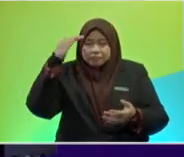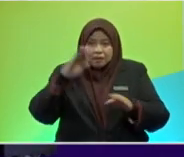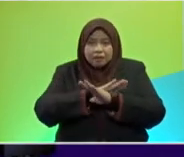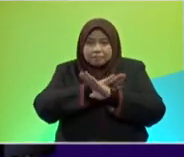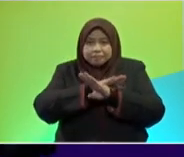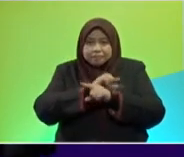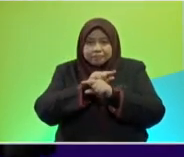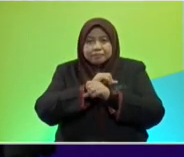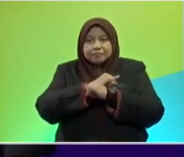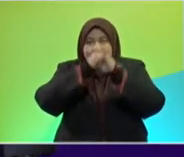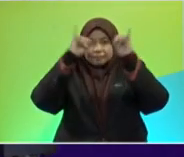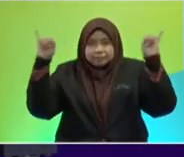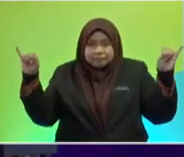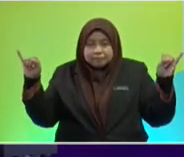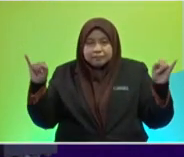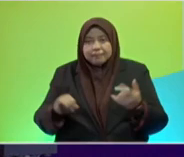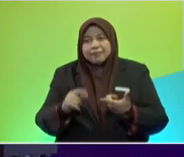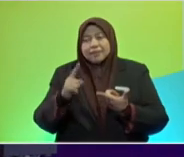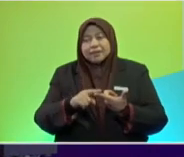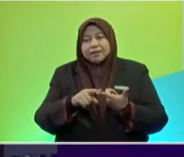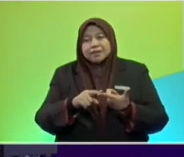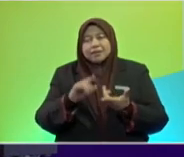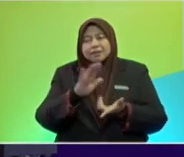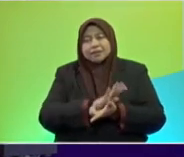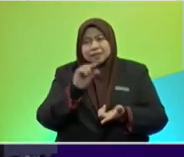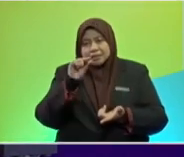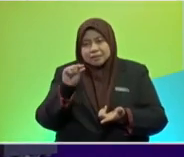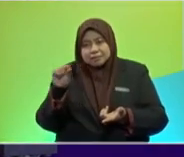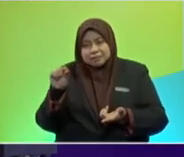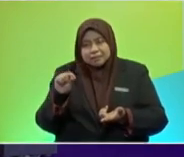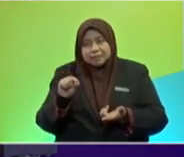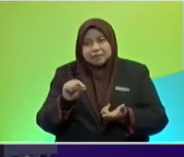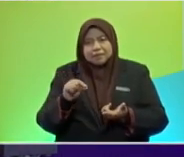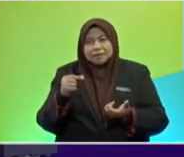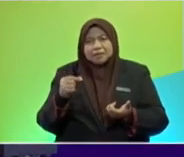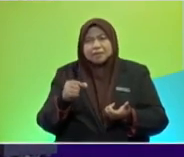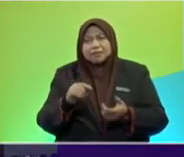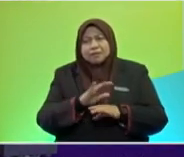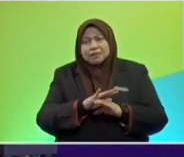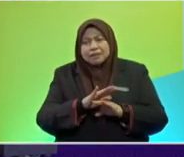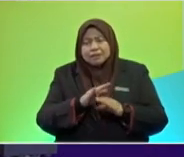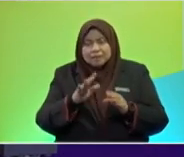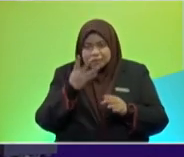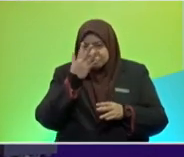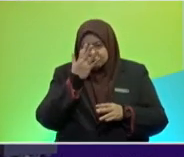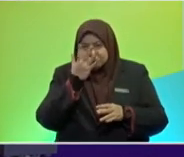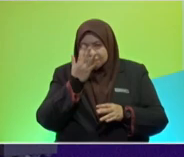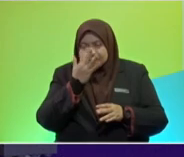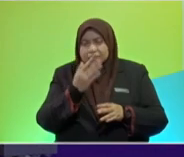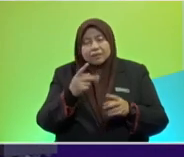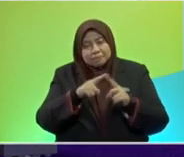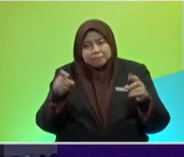shadow, yeah. Followed by the tracing paper and also the colored plastic. They're also not too clear, but you can still see